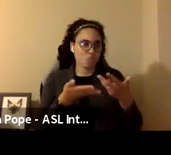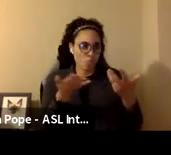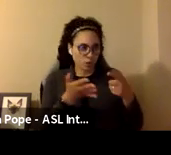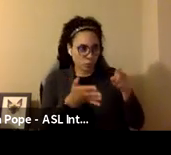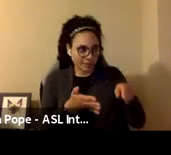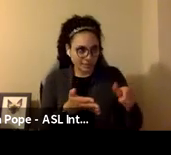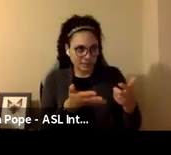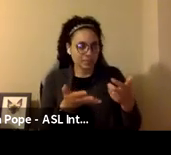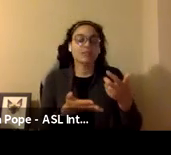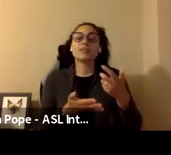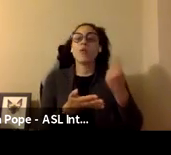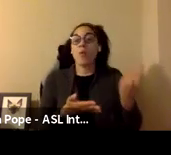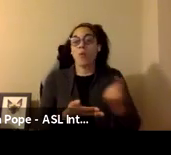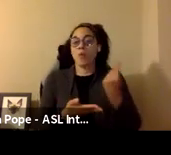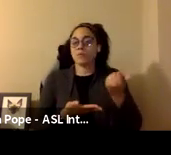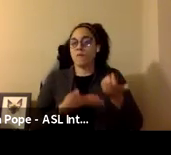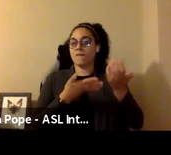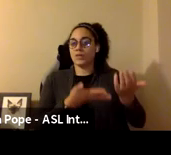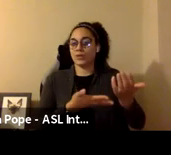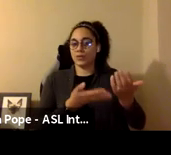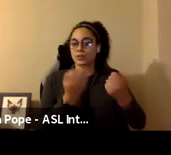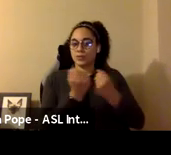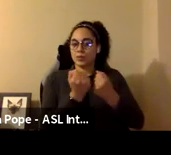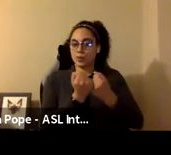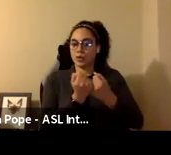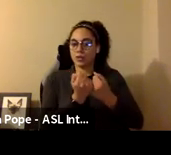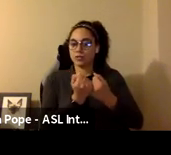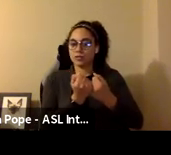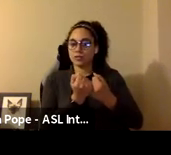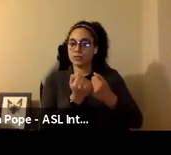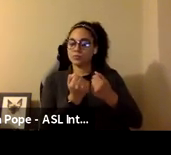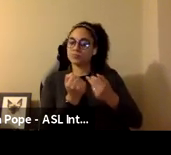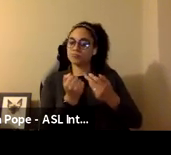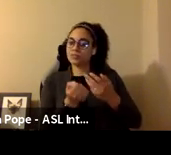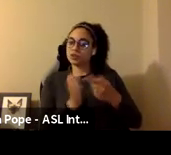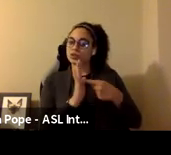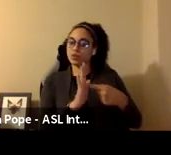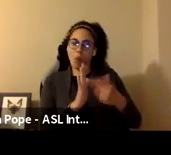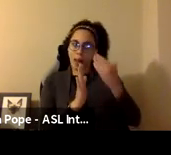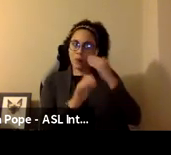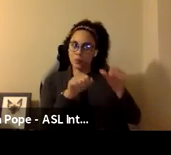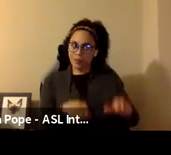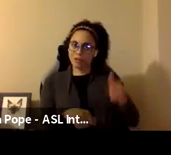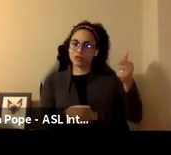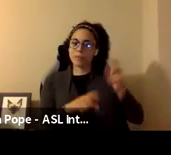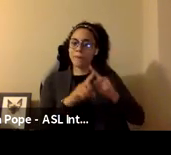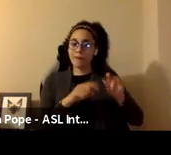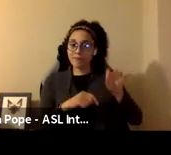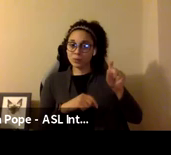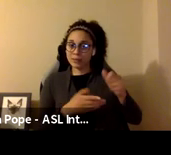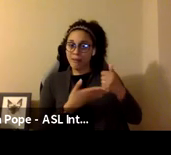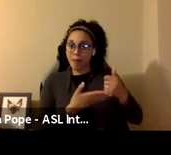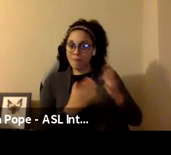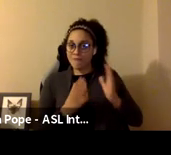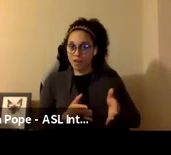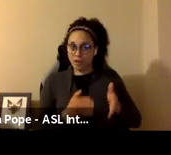always offer support, because you want to show them that you know they can do it on their own. And then last, a great question to ask